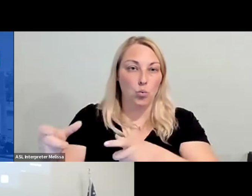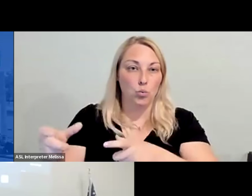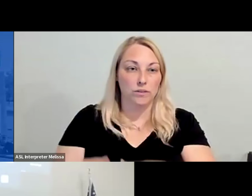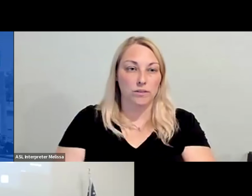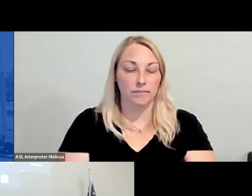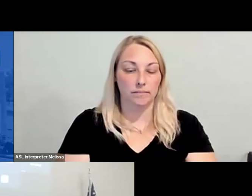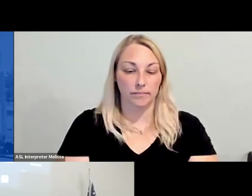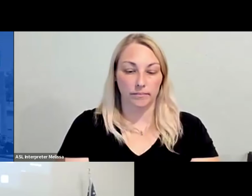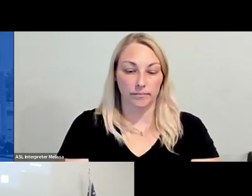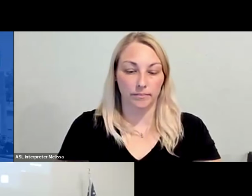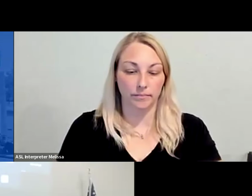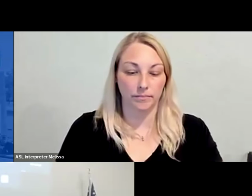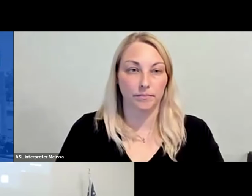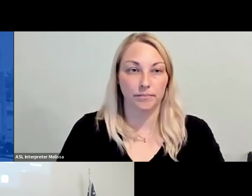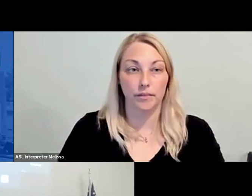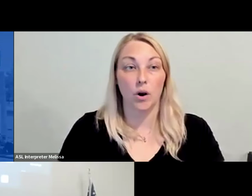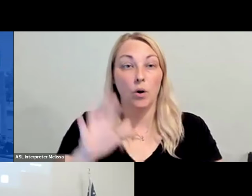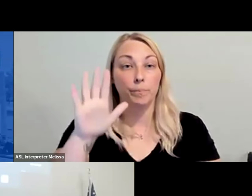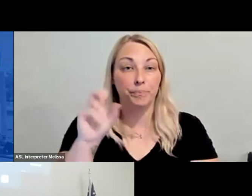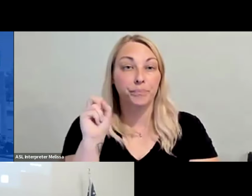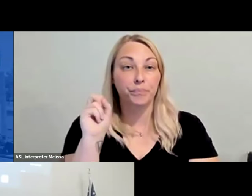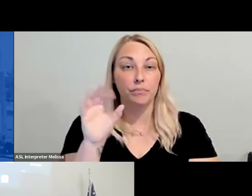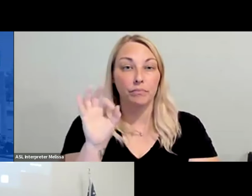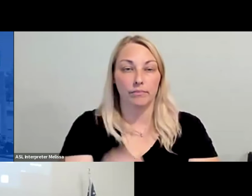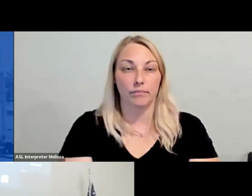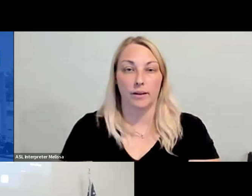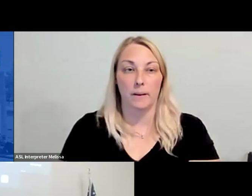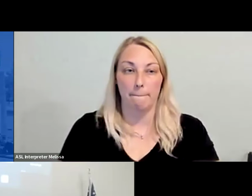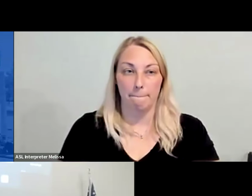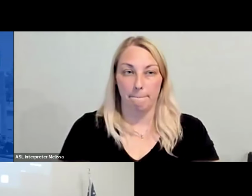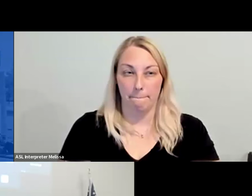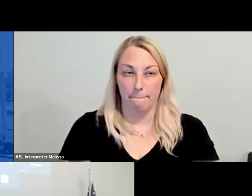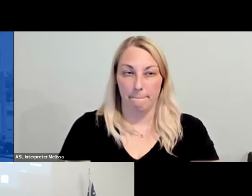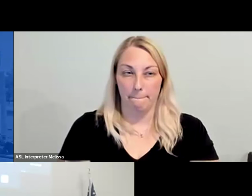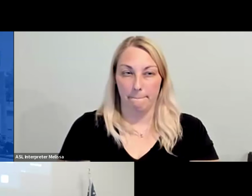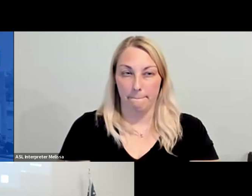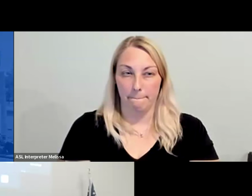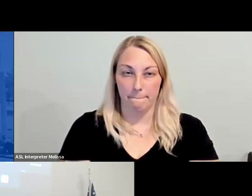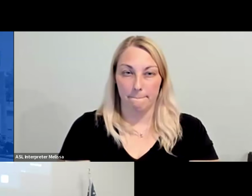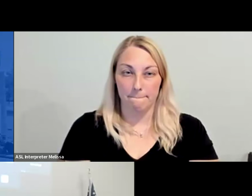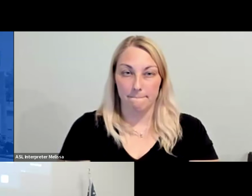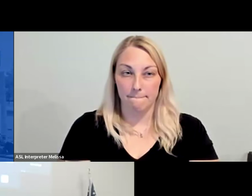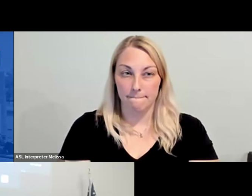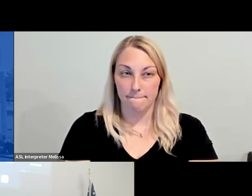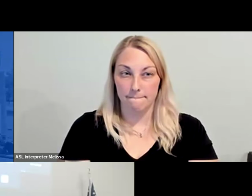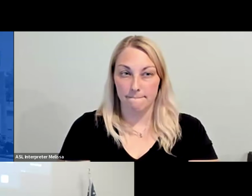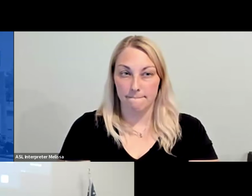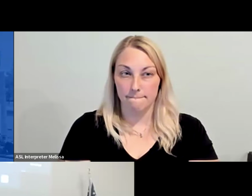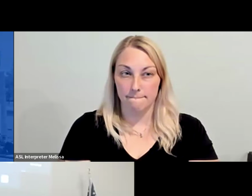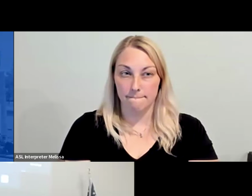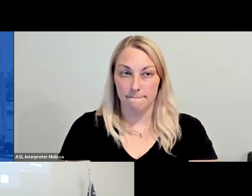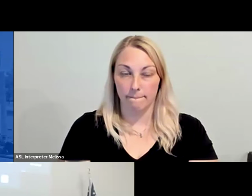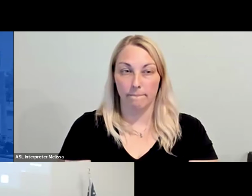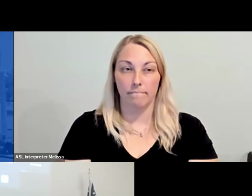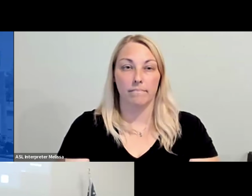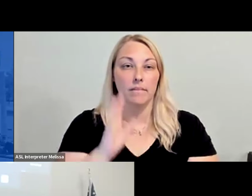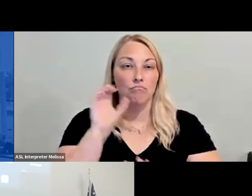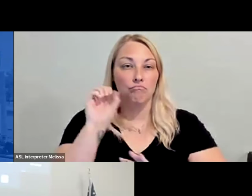Thank you, Commissioner. Oh, also, I don't know who's the commissioner for I'm gonna give you this